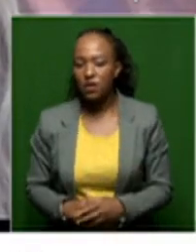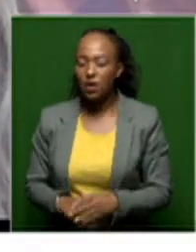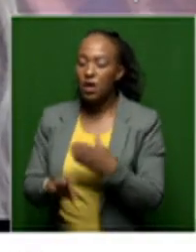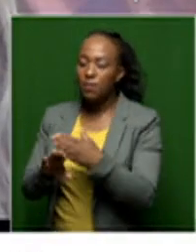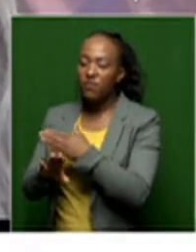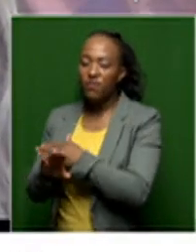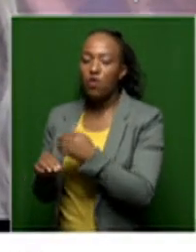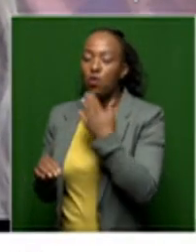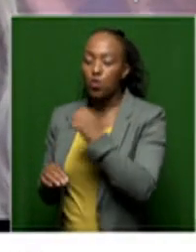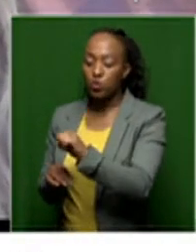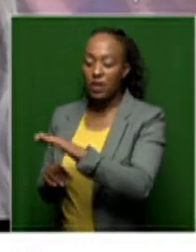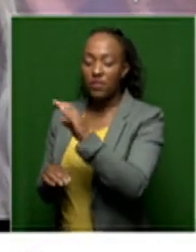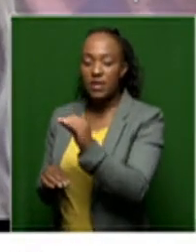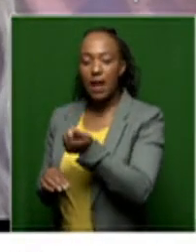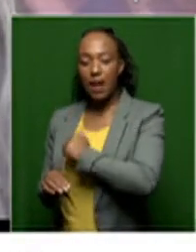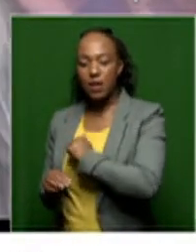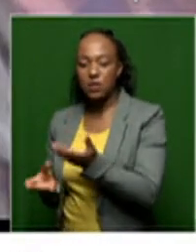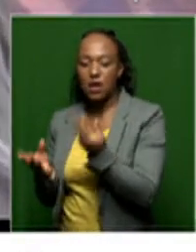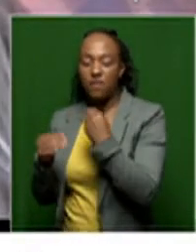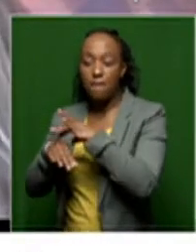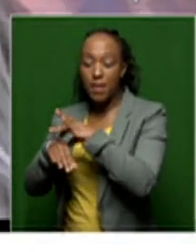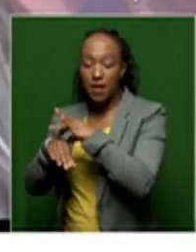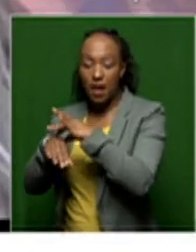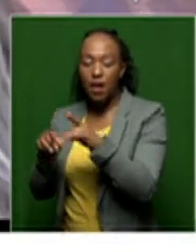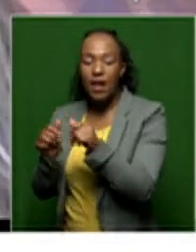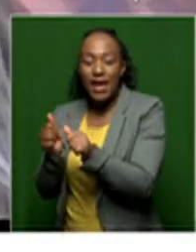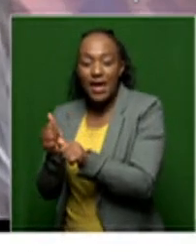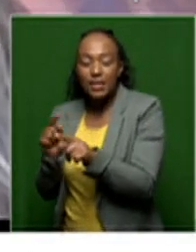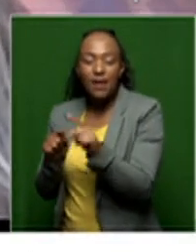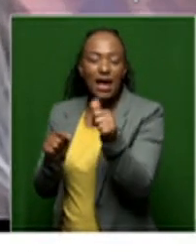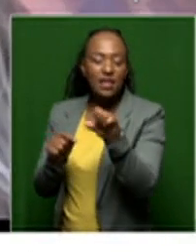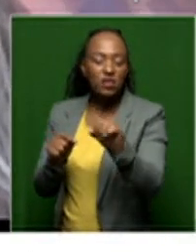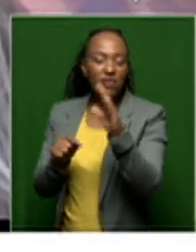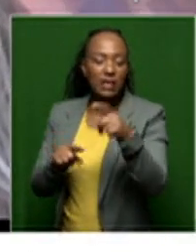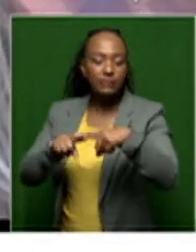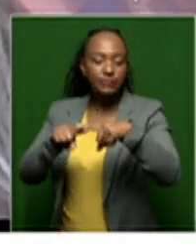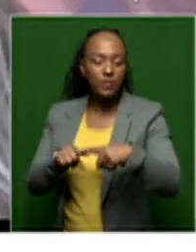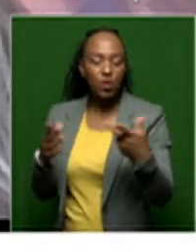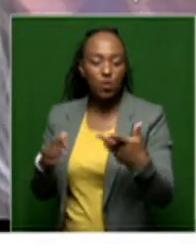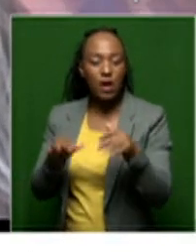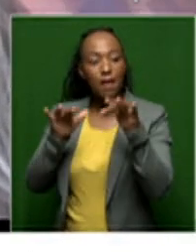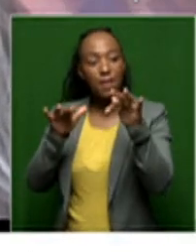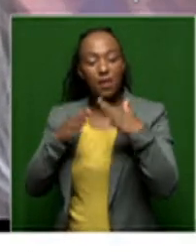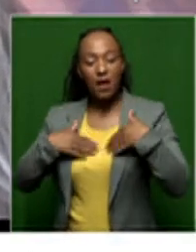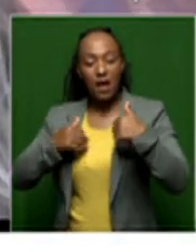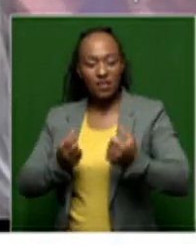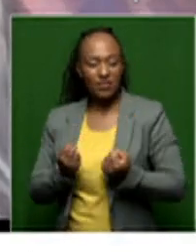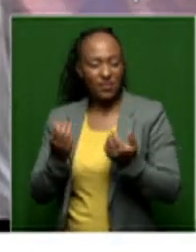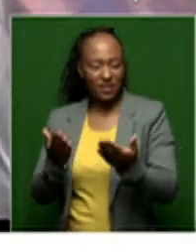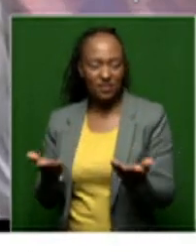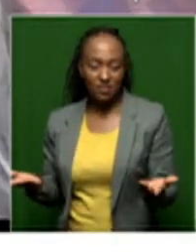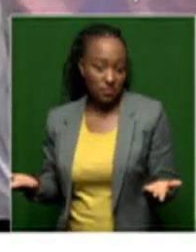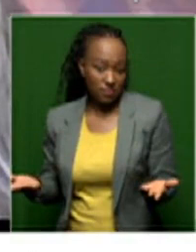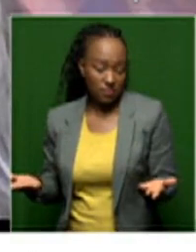the privileged South Africans that have a medical aid, but a lot of South Africans are entirely dependent on public health service. And